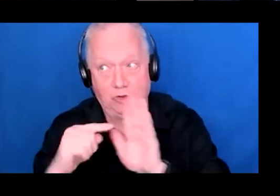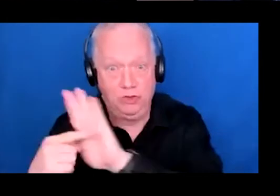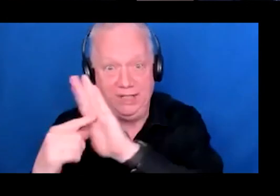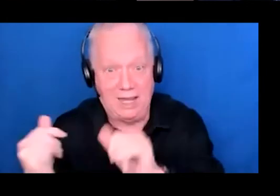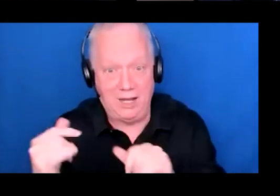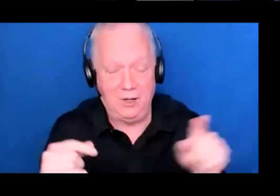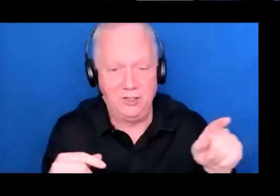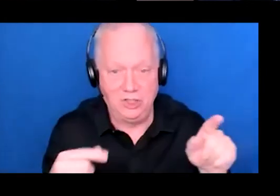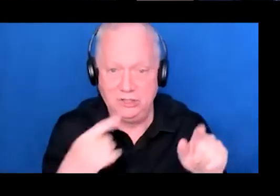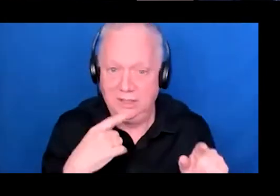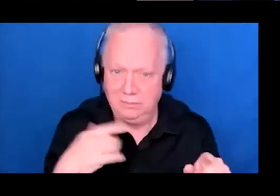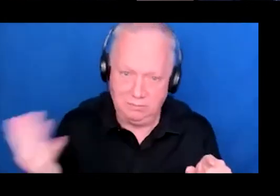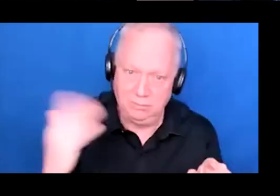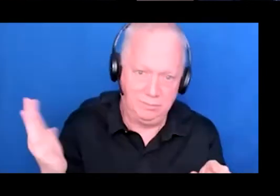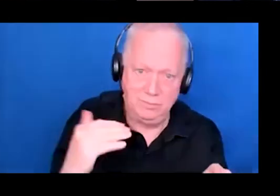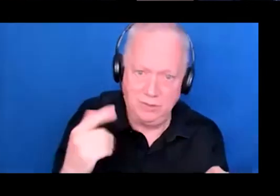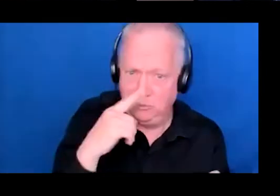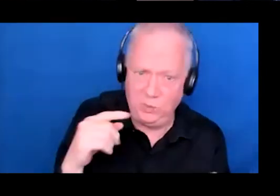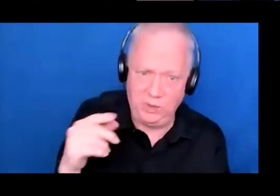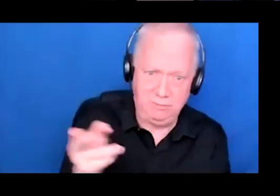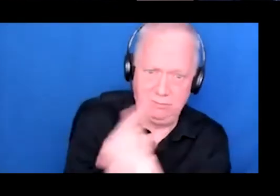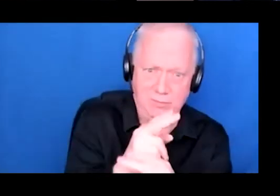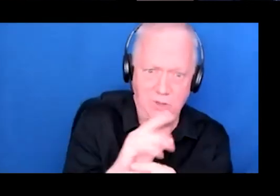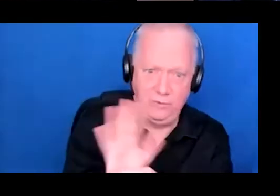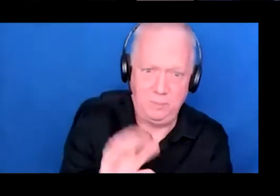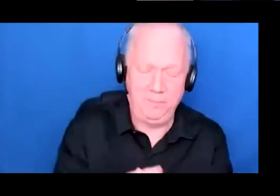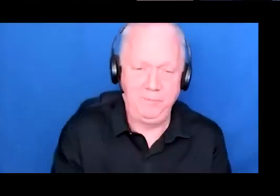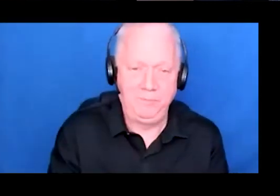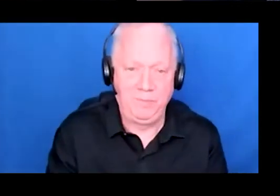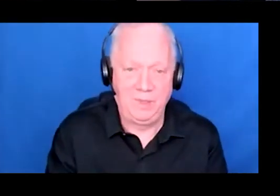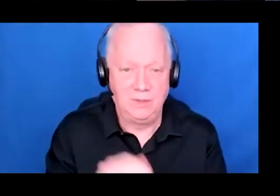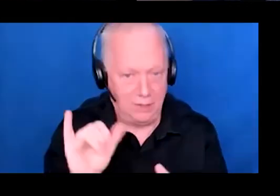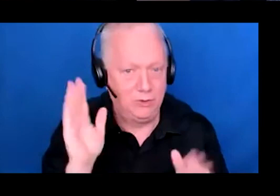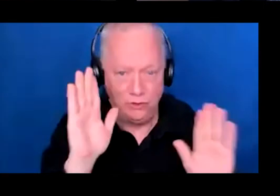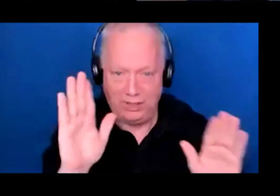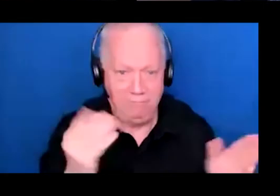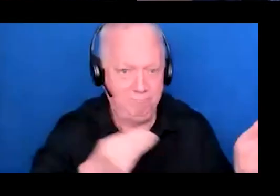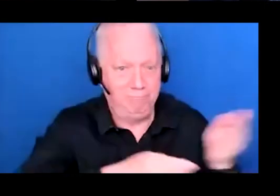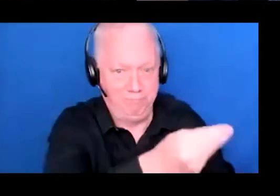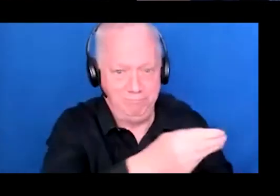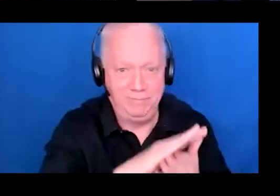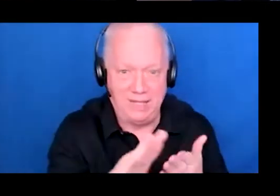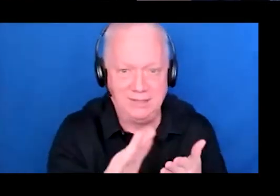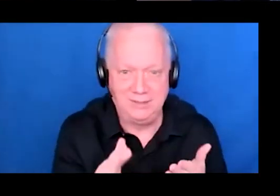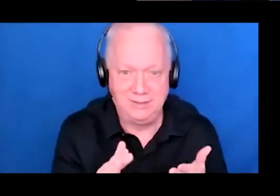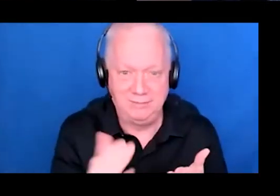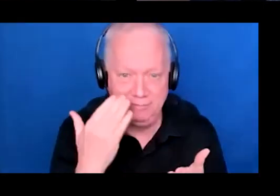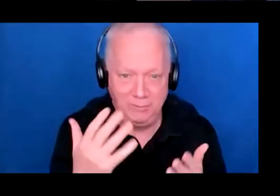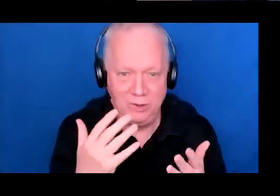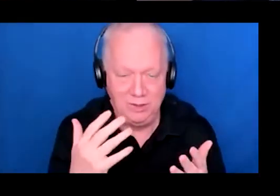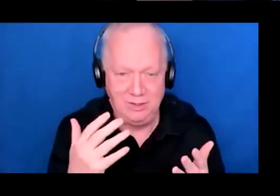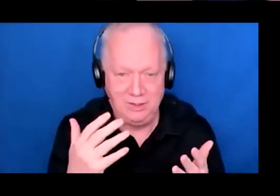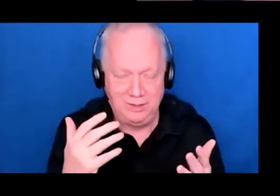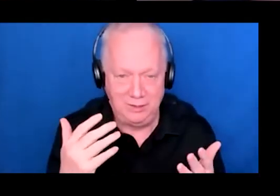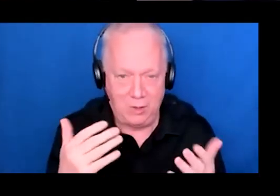she said, you know, can we have that film? So that was great. A nice, you know, colliding